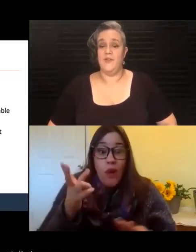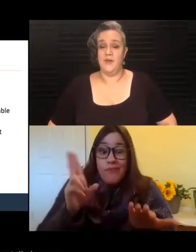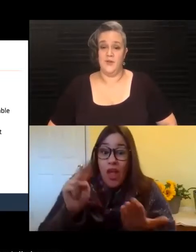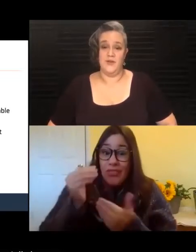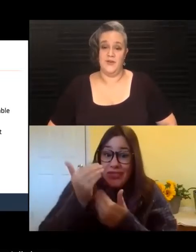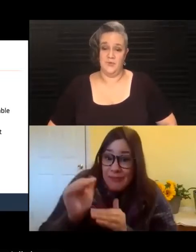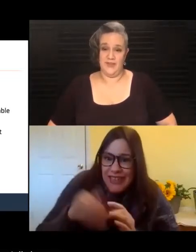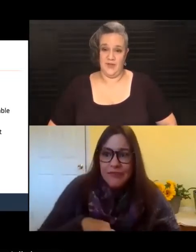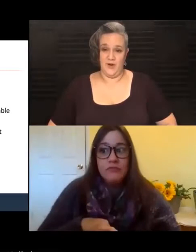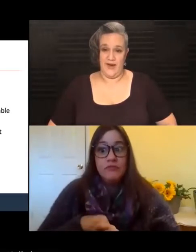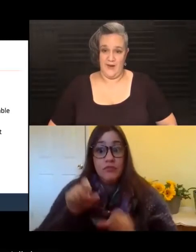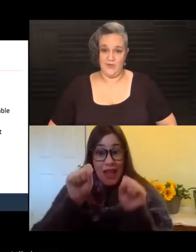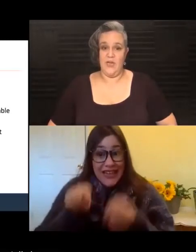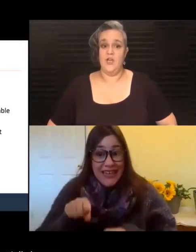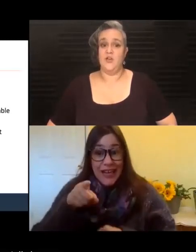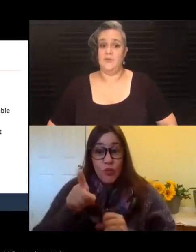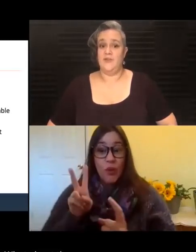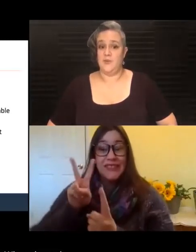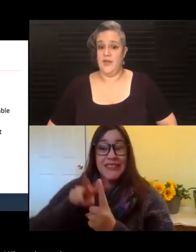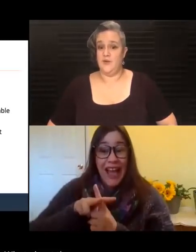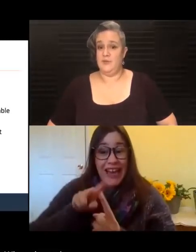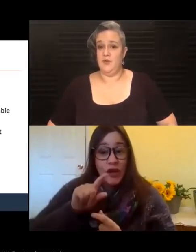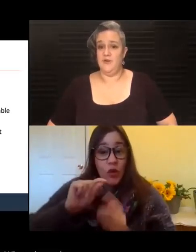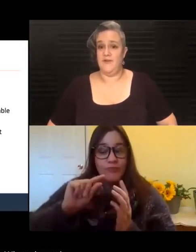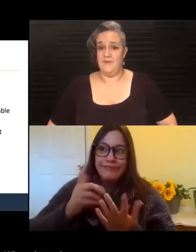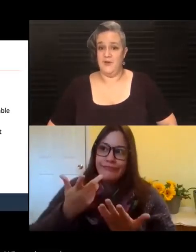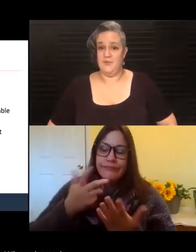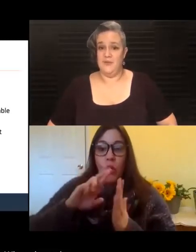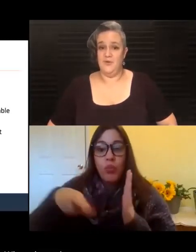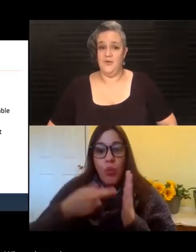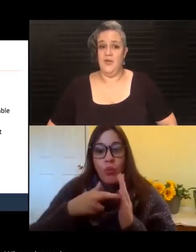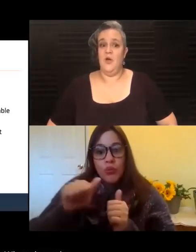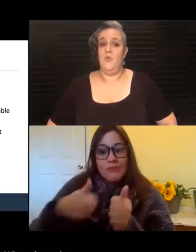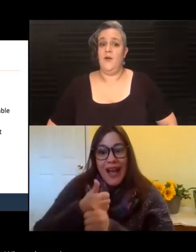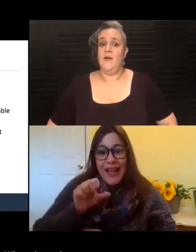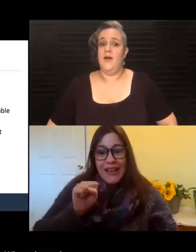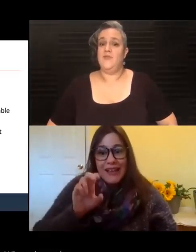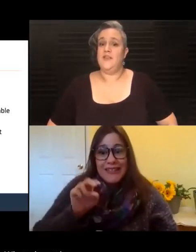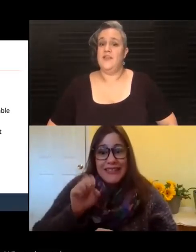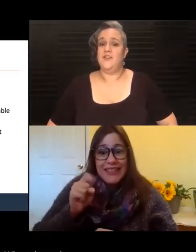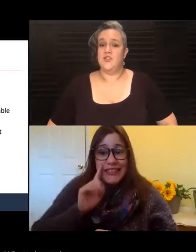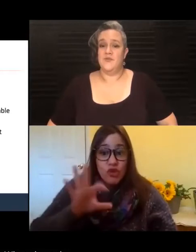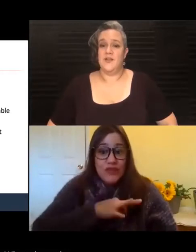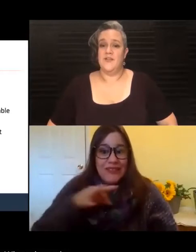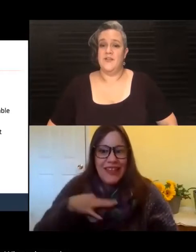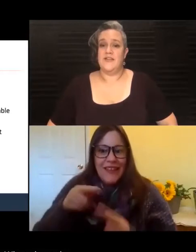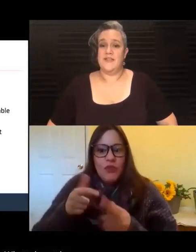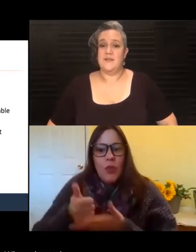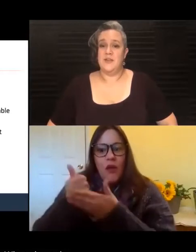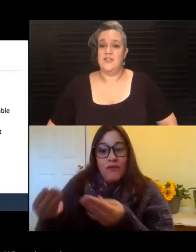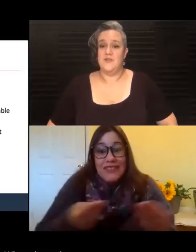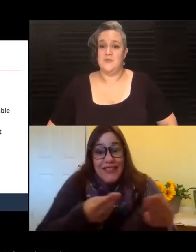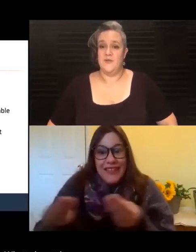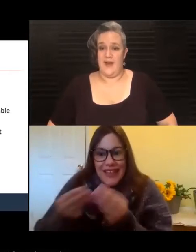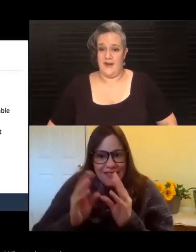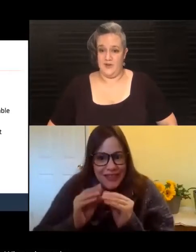have included within your account. Could be 300 people or 500 people. What about the